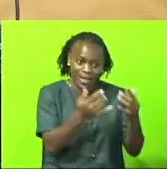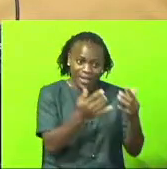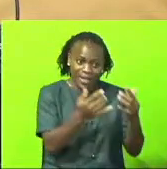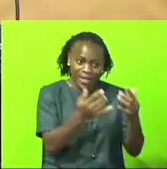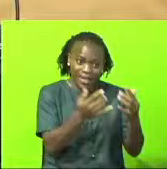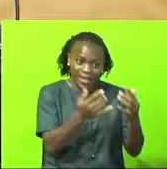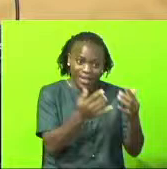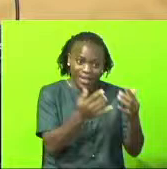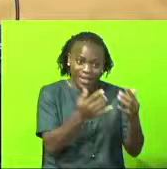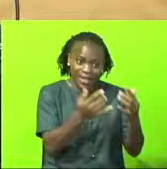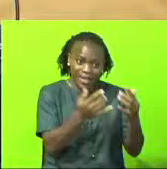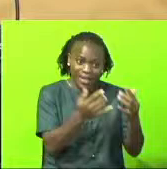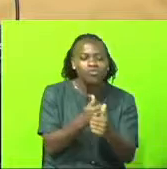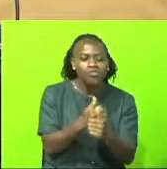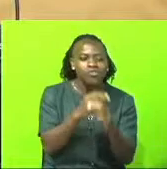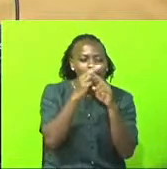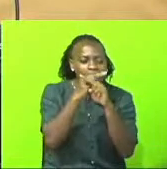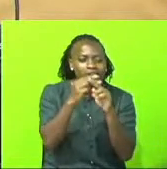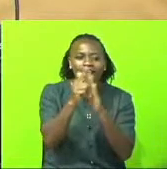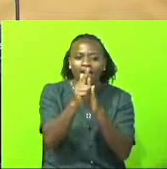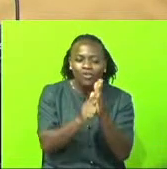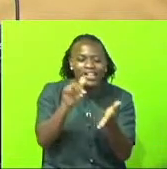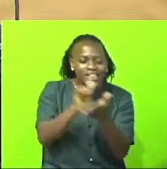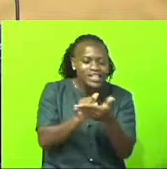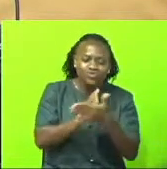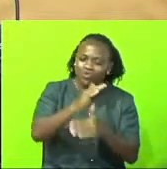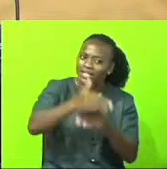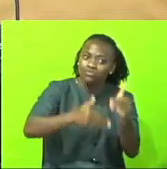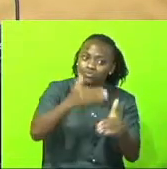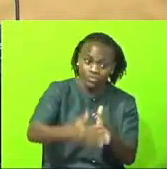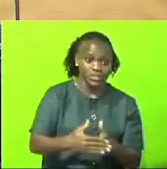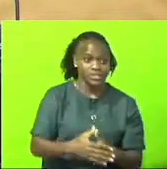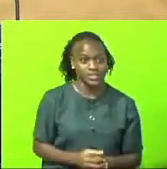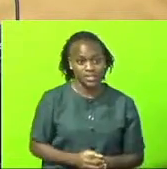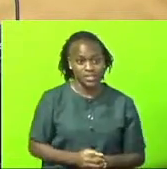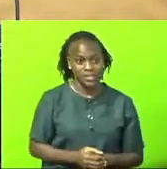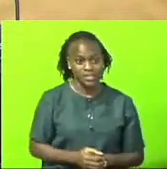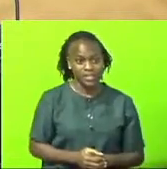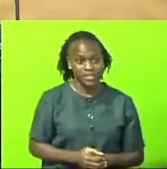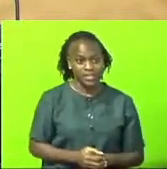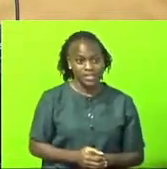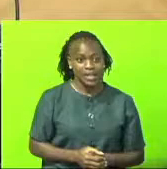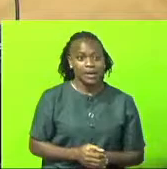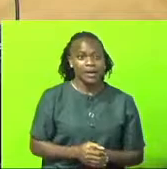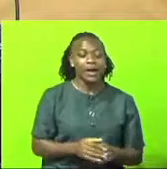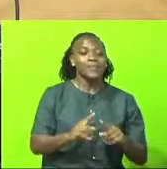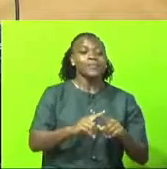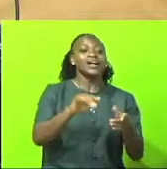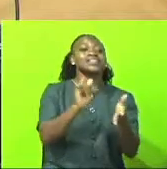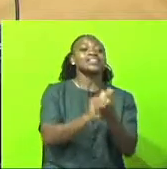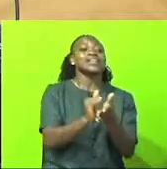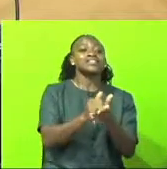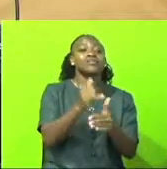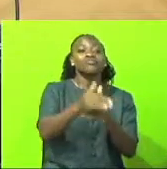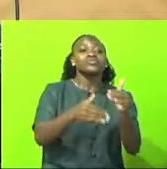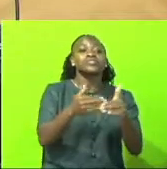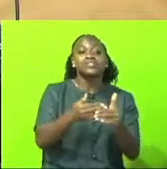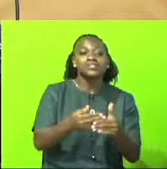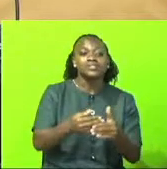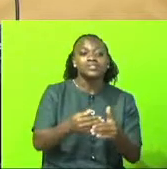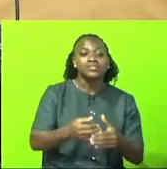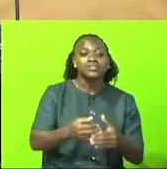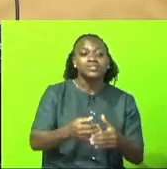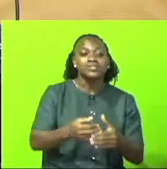Harun Edrisu petition. That is the right procedure. But even so, that petition will be caught by the court